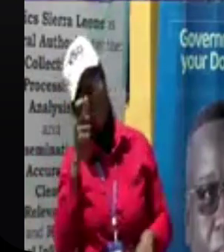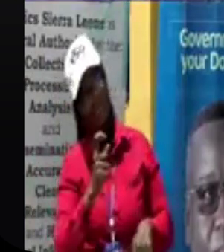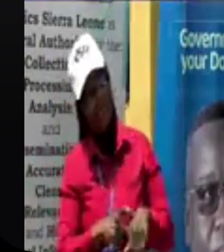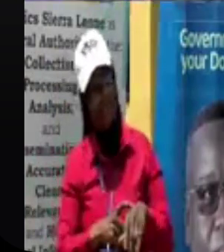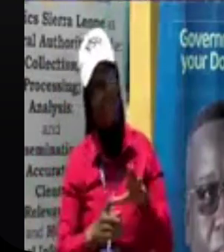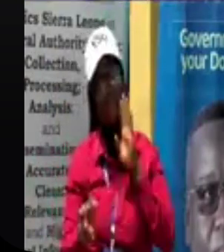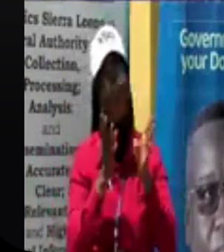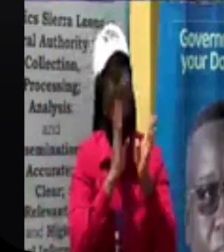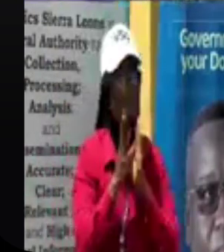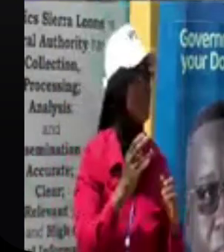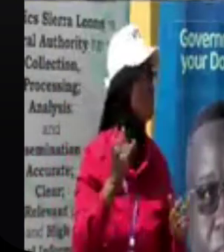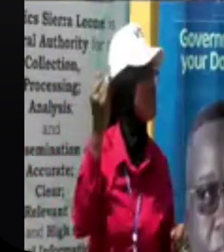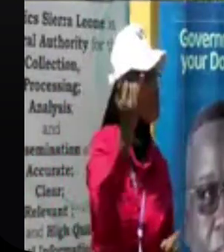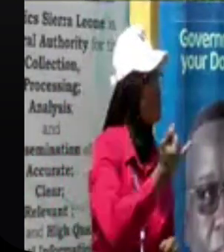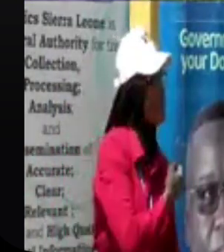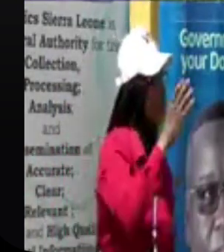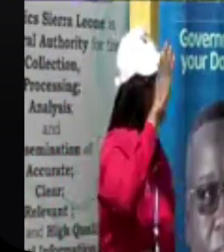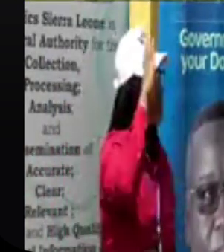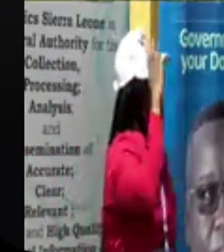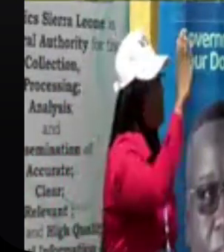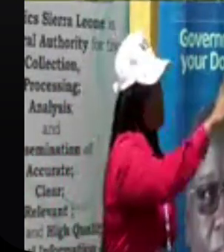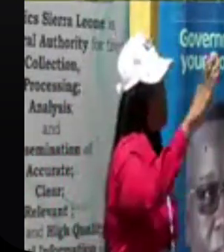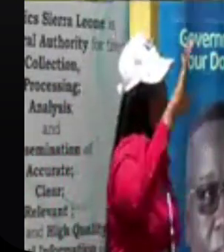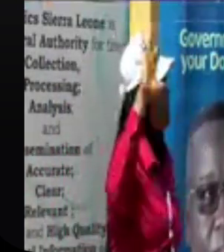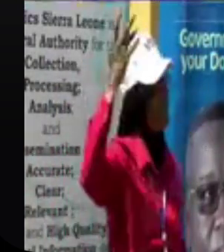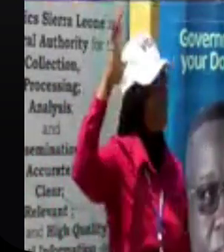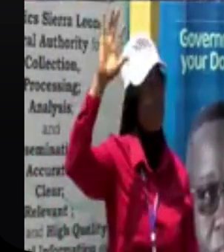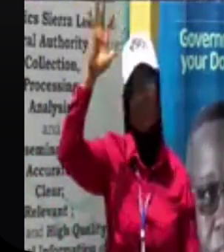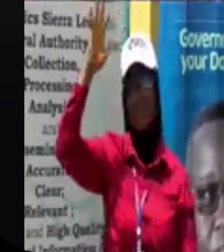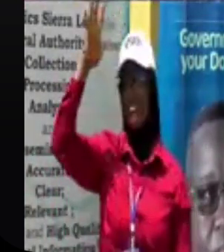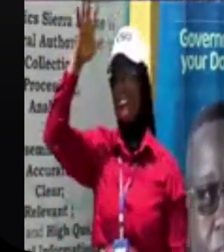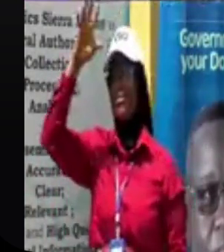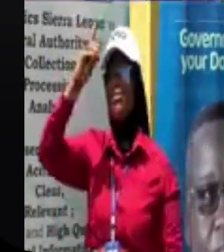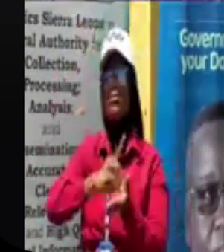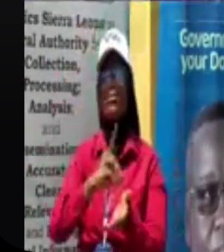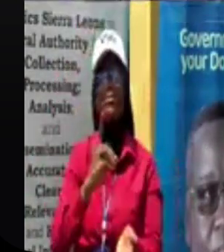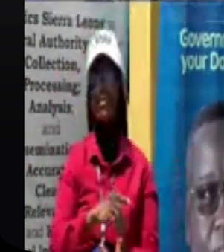cancellation. Yes, you're welcome, sir. Thank you. Now clap for Dr. Bangura.